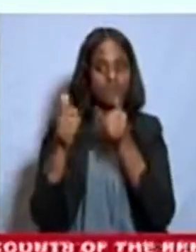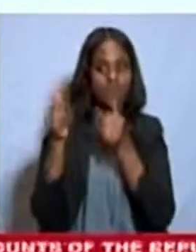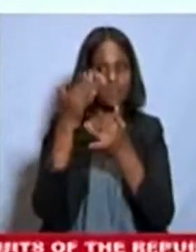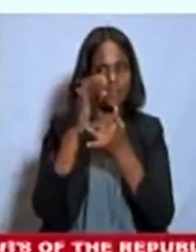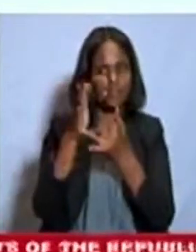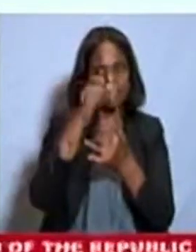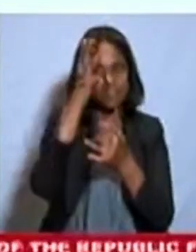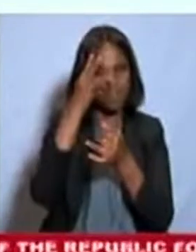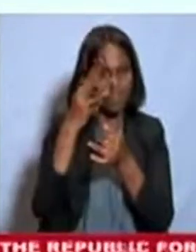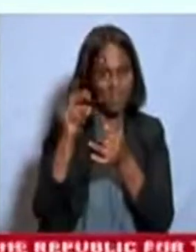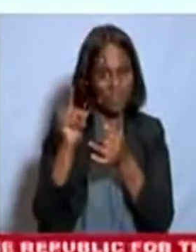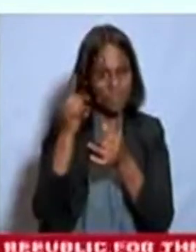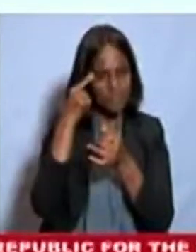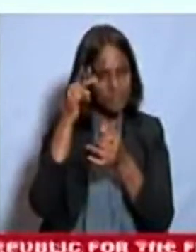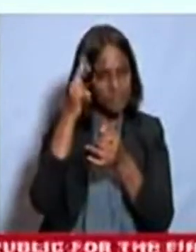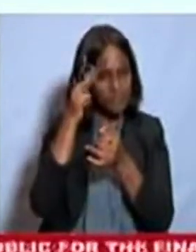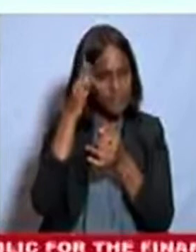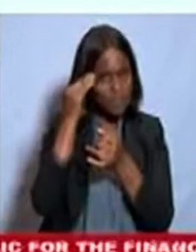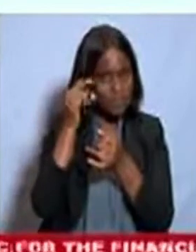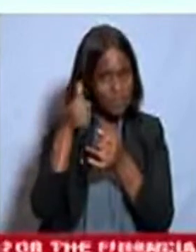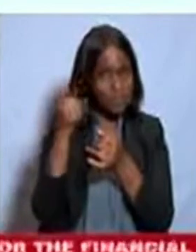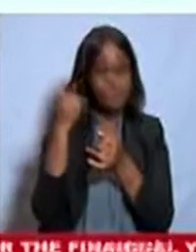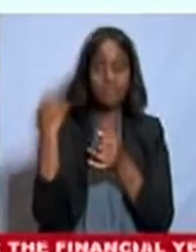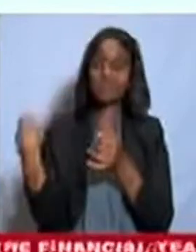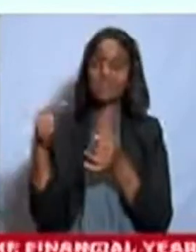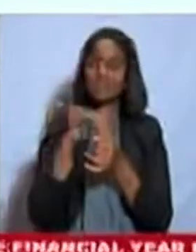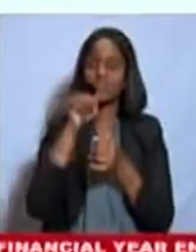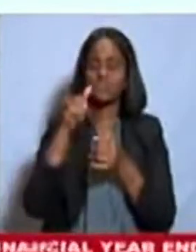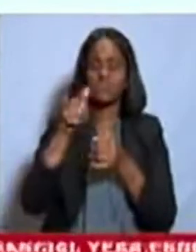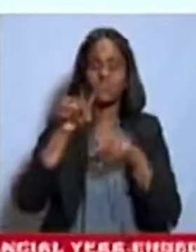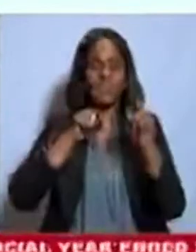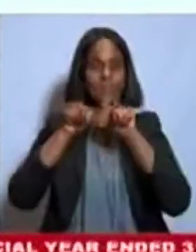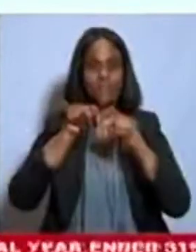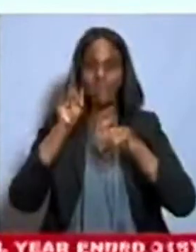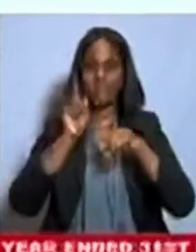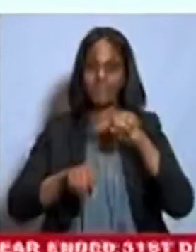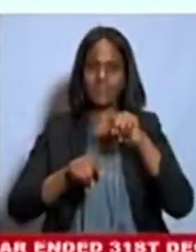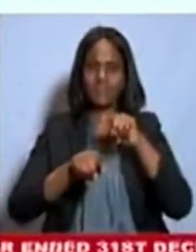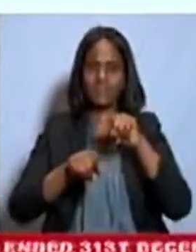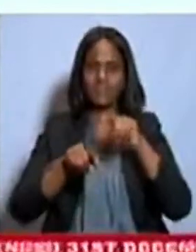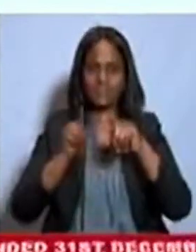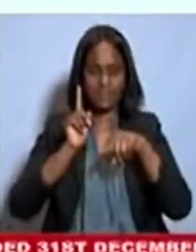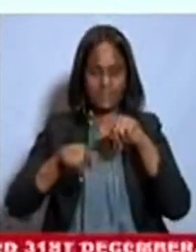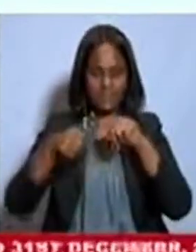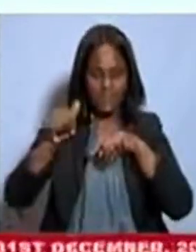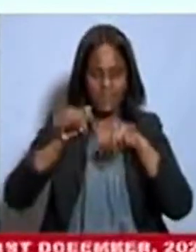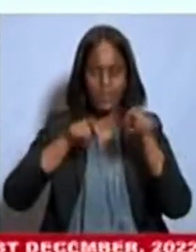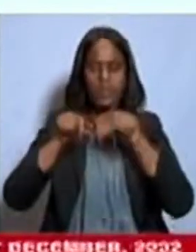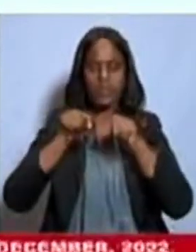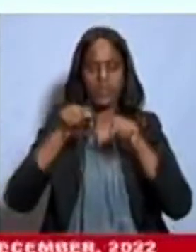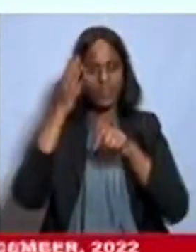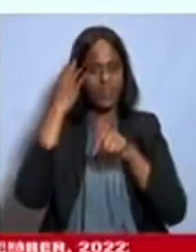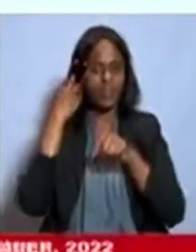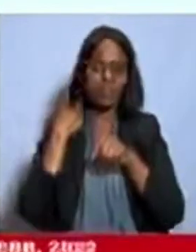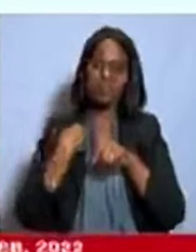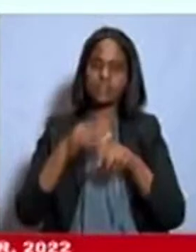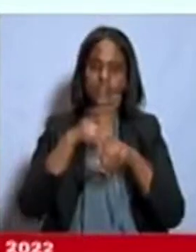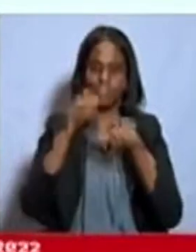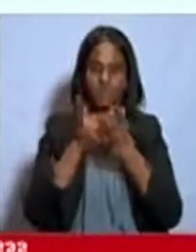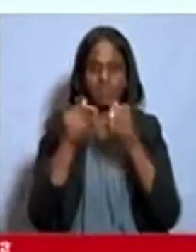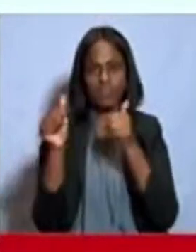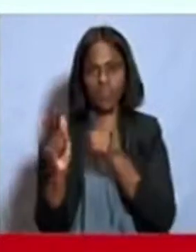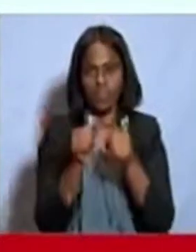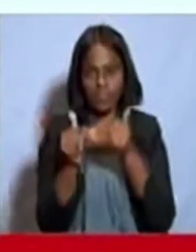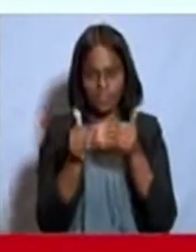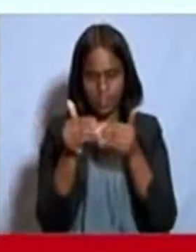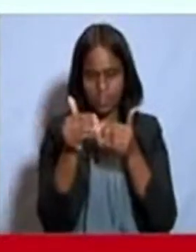shared NRCs for reasons beyond their circumstances, beyond their control. Corrective action.